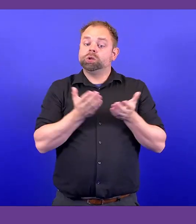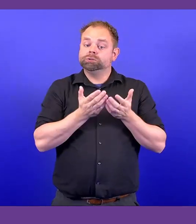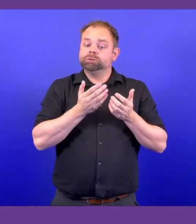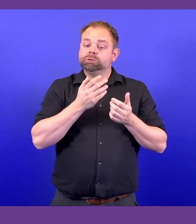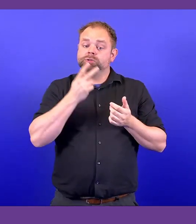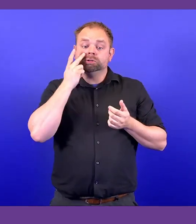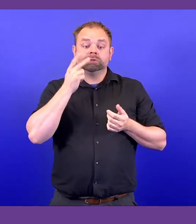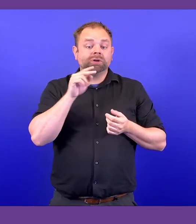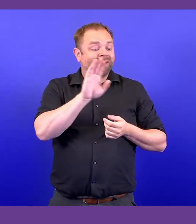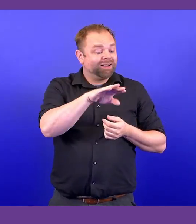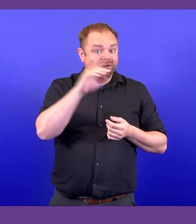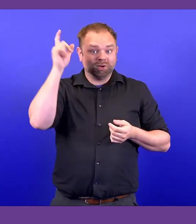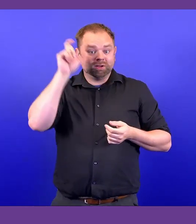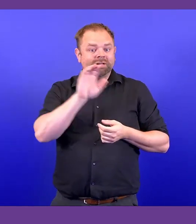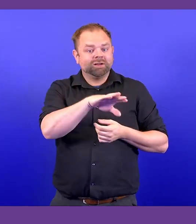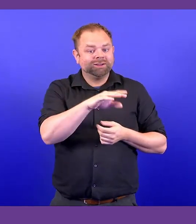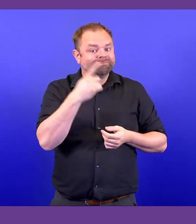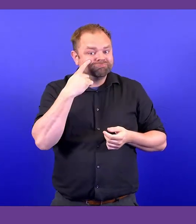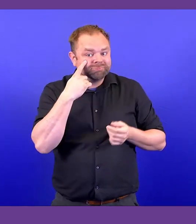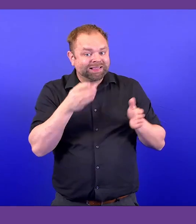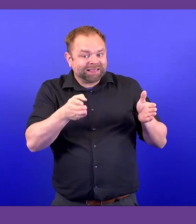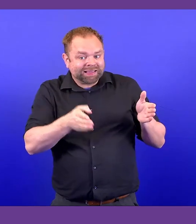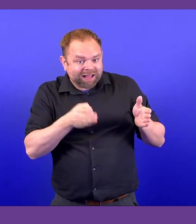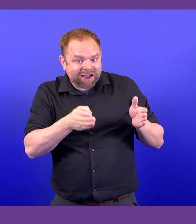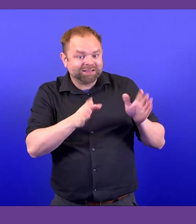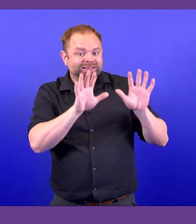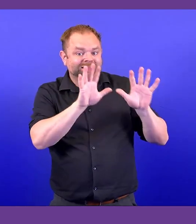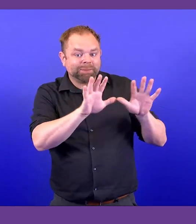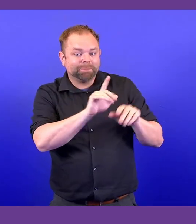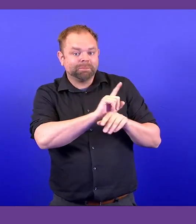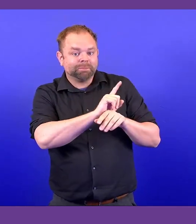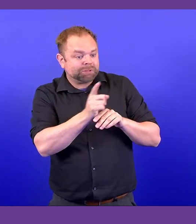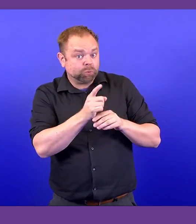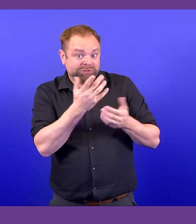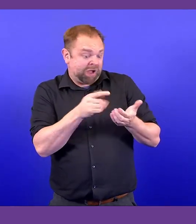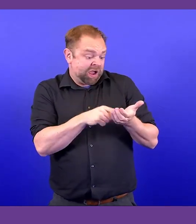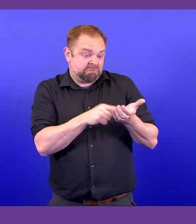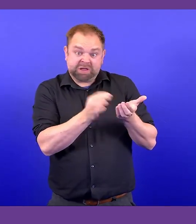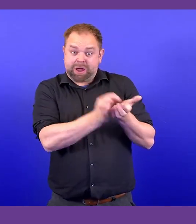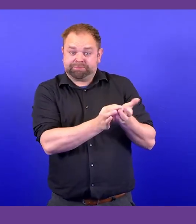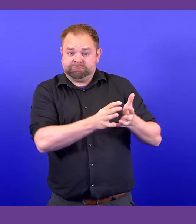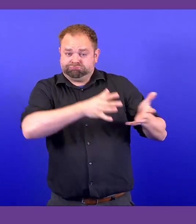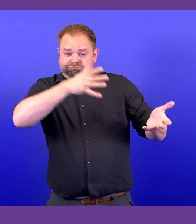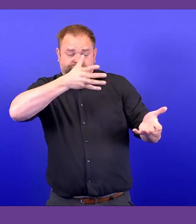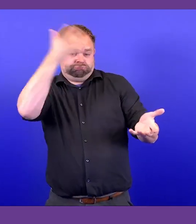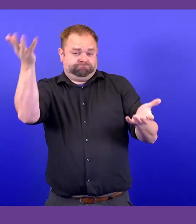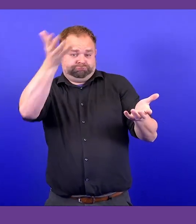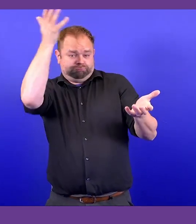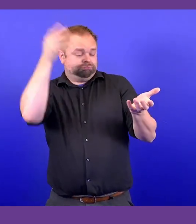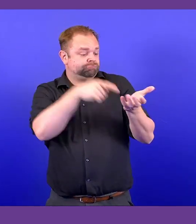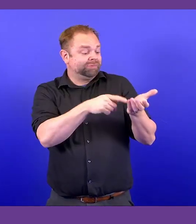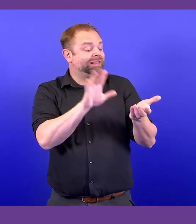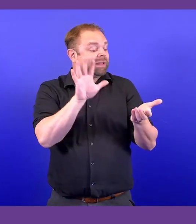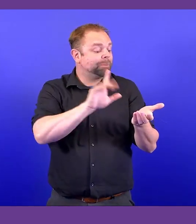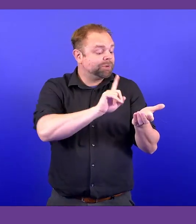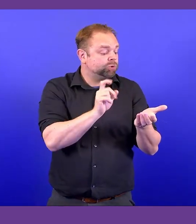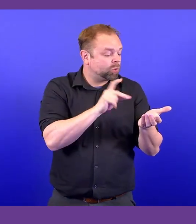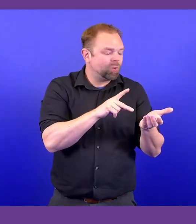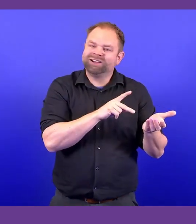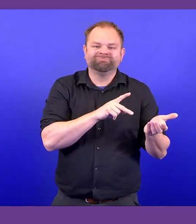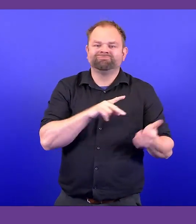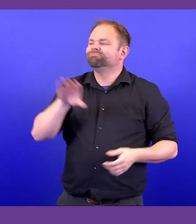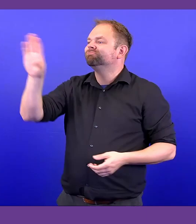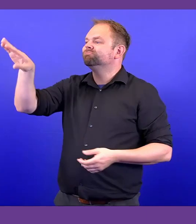among older people, but in many cases that is the case, to rely on technology. And I think